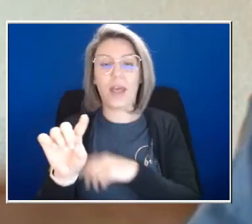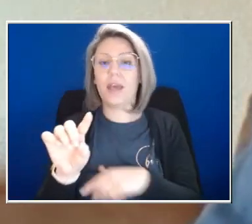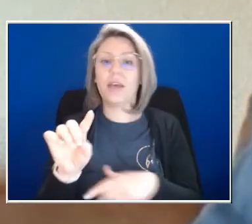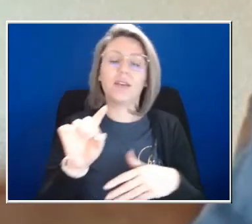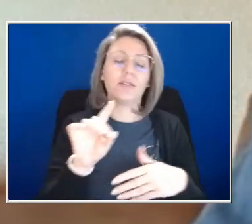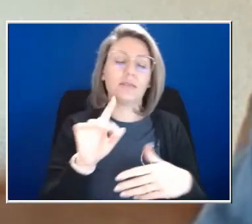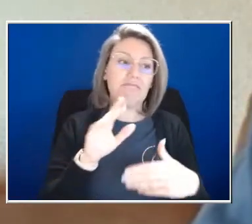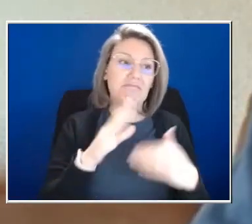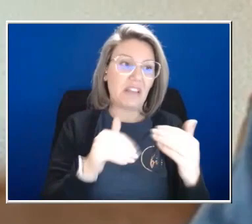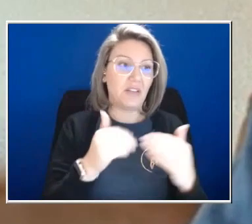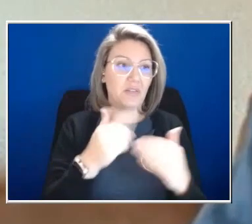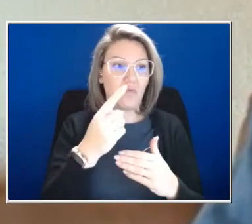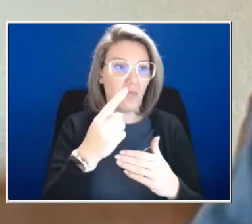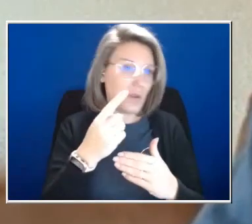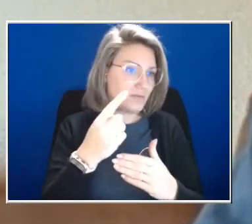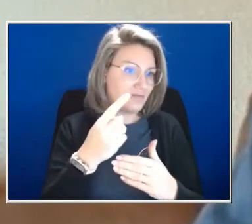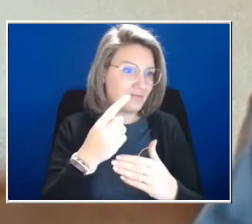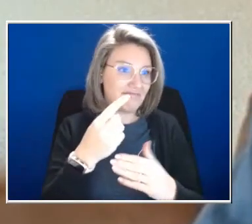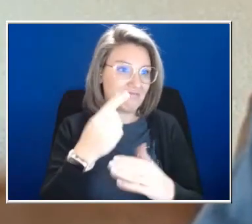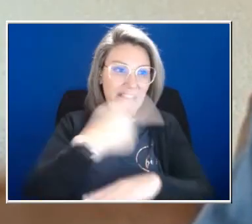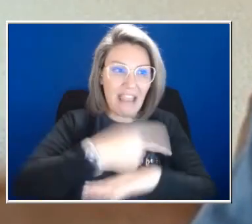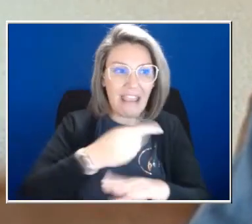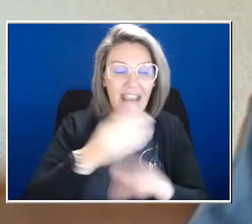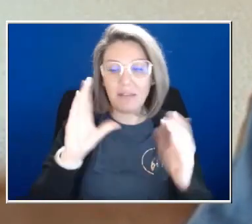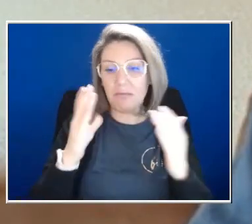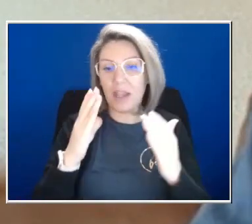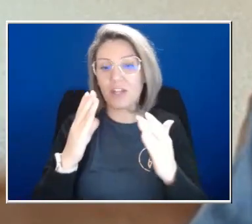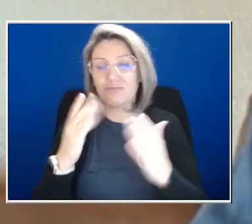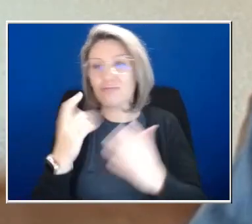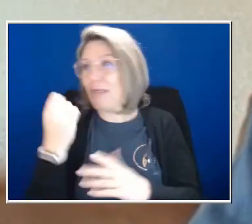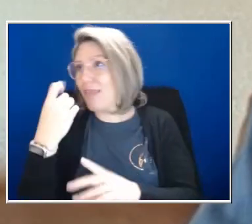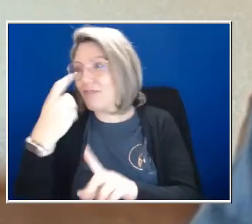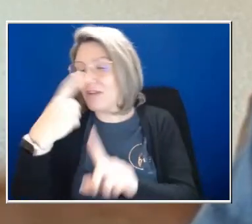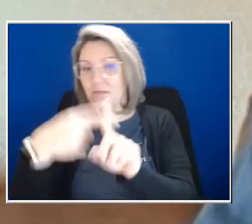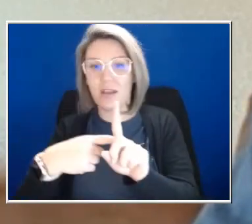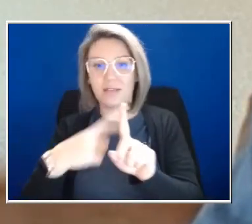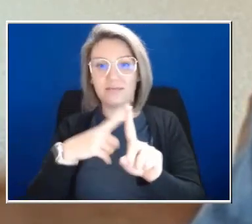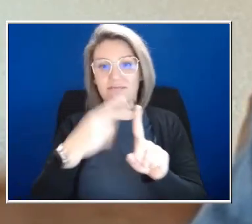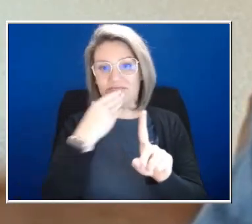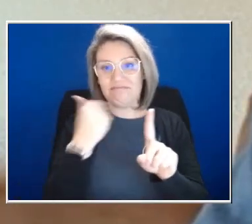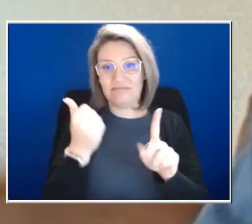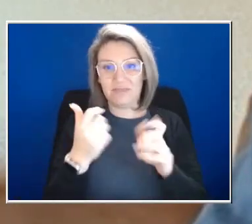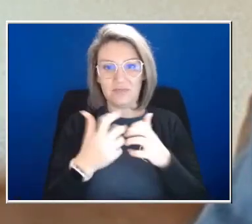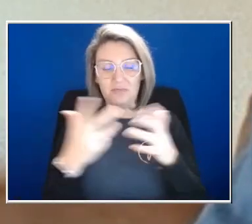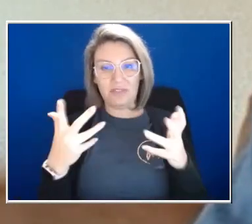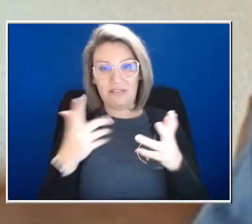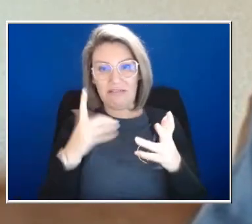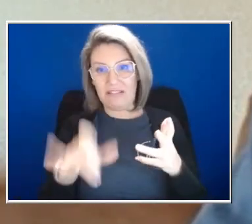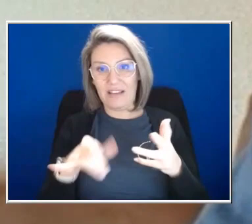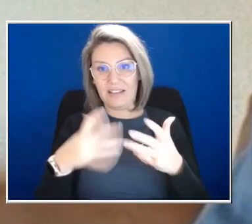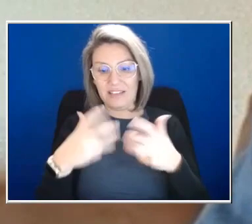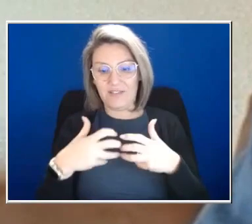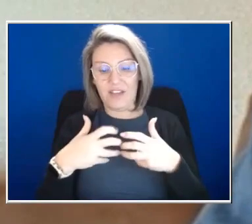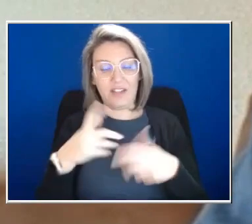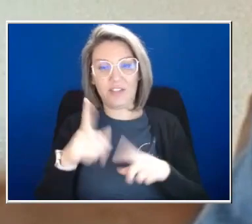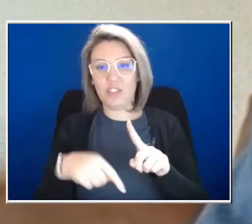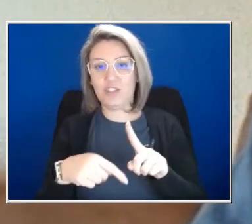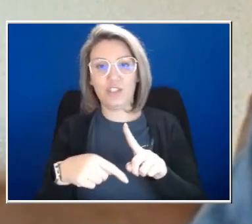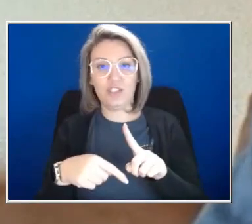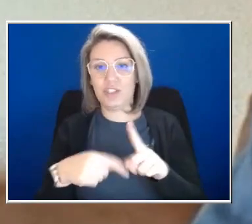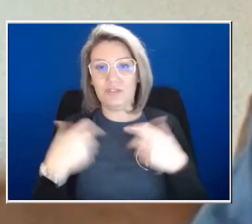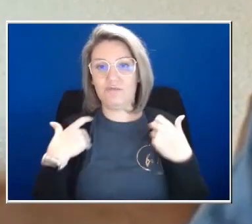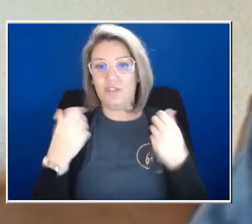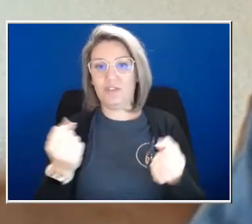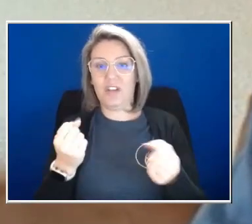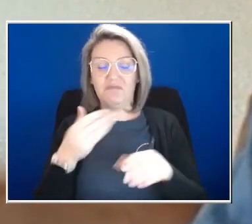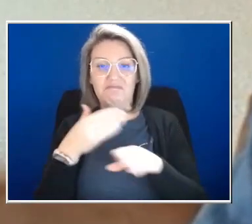1 week in, or 1 day in. But it did make it better. And without that device, I never would have been able to recover as fast post-transplant, because my